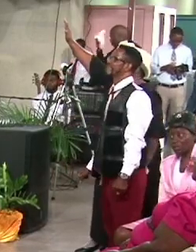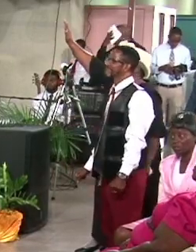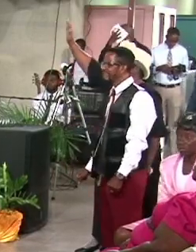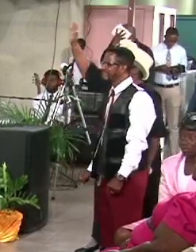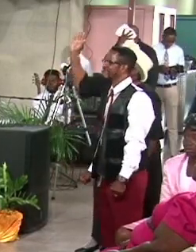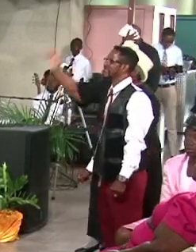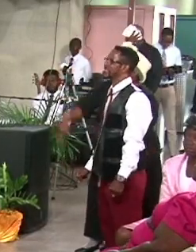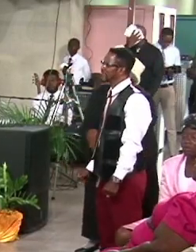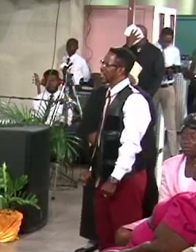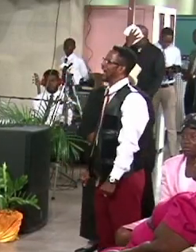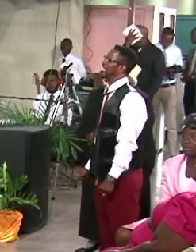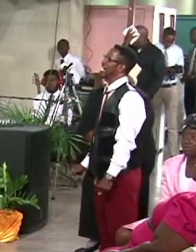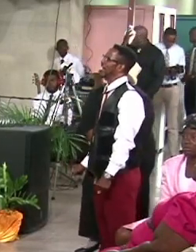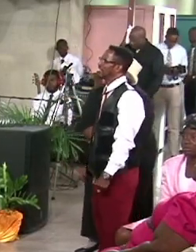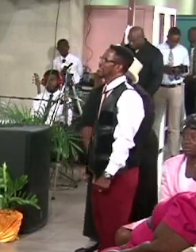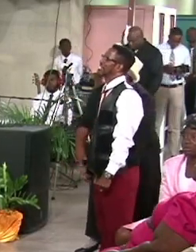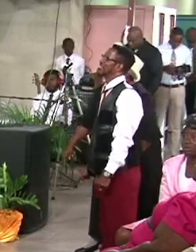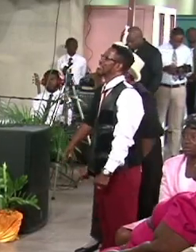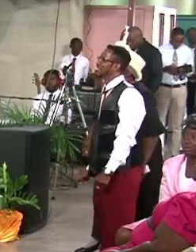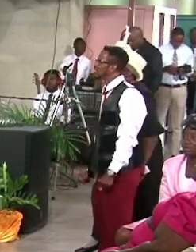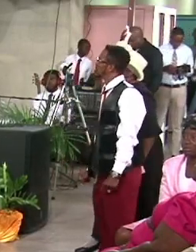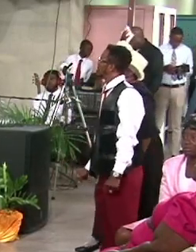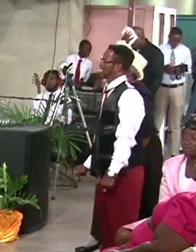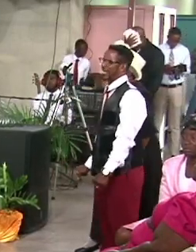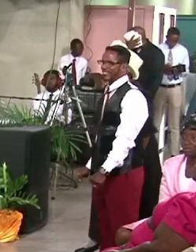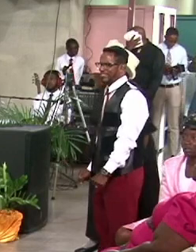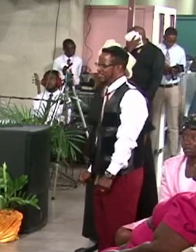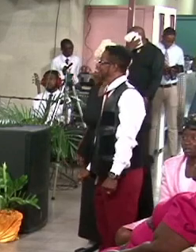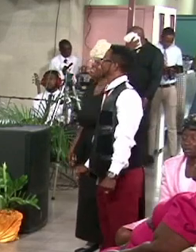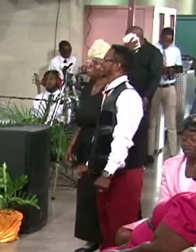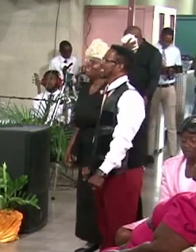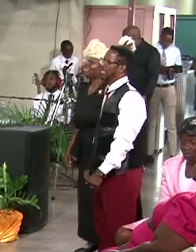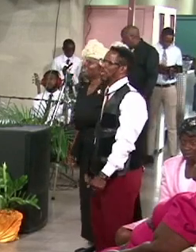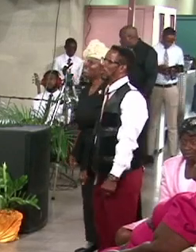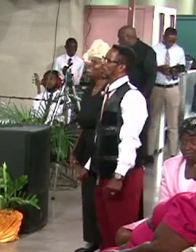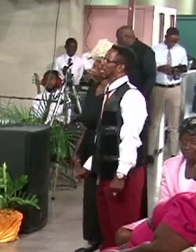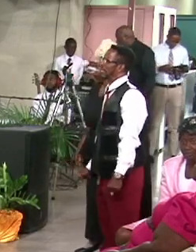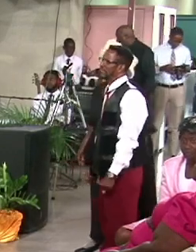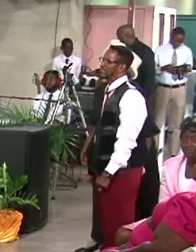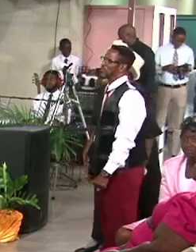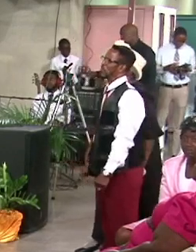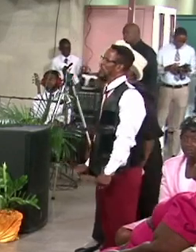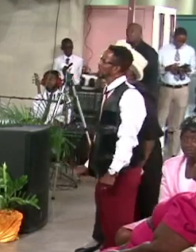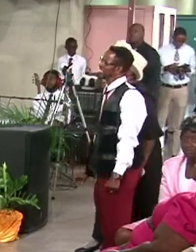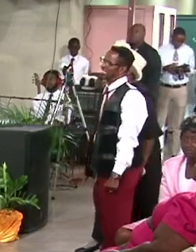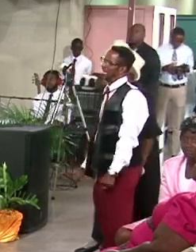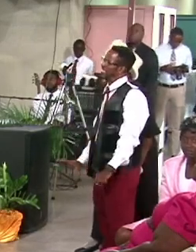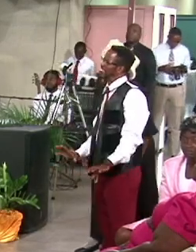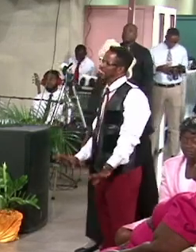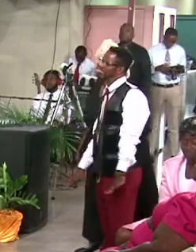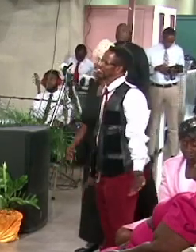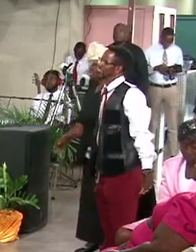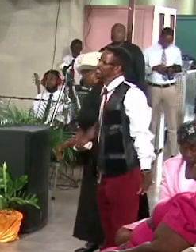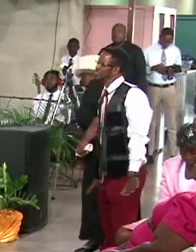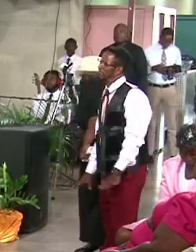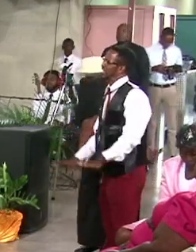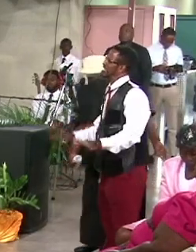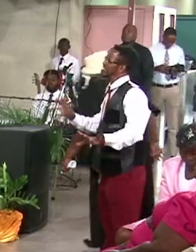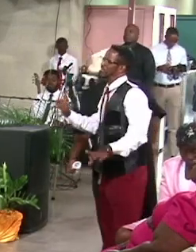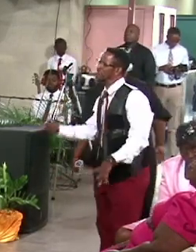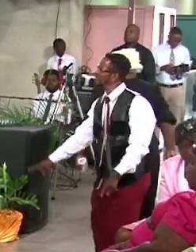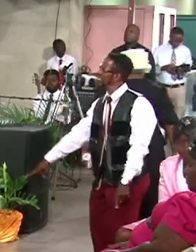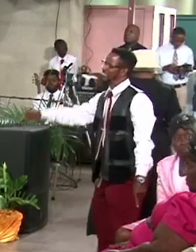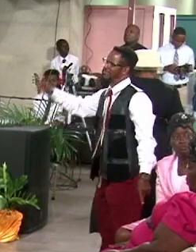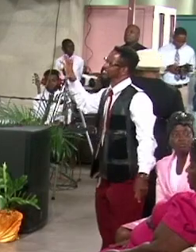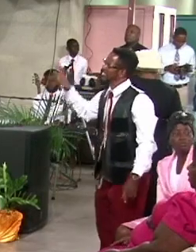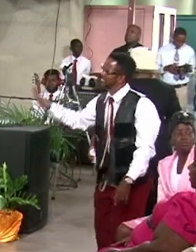will answer by fire. Oh God, the God that we serve, oh God, don't need no matches. He's fire